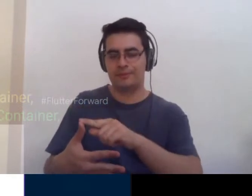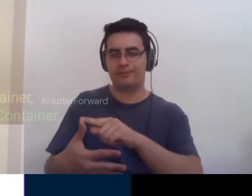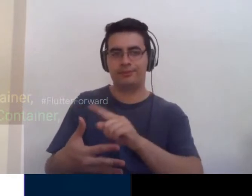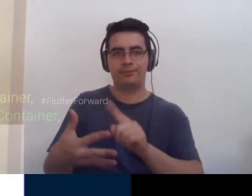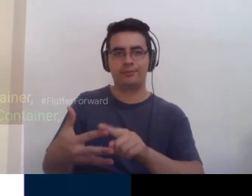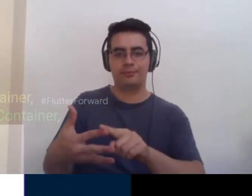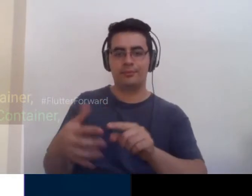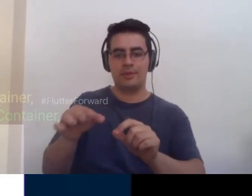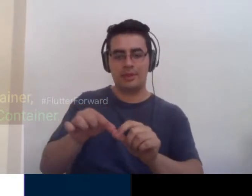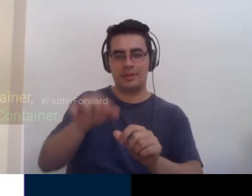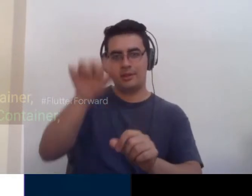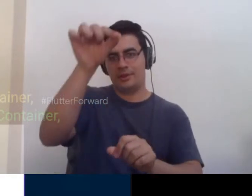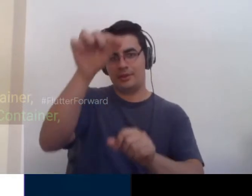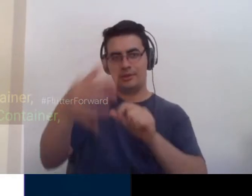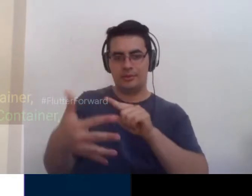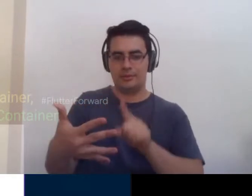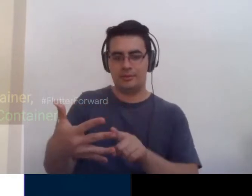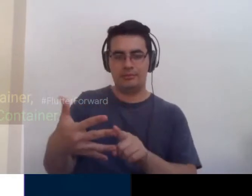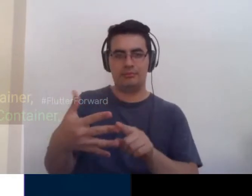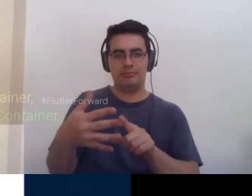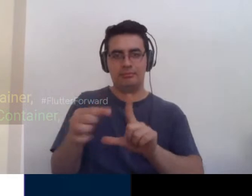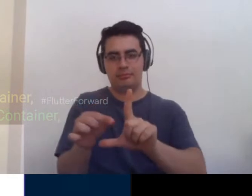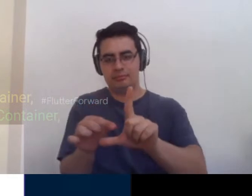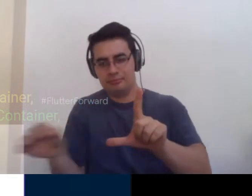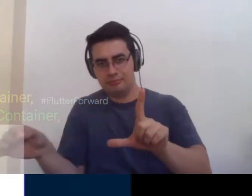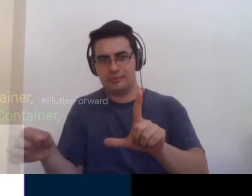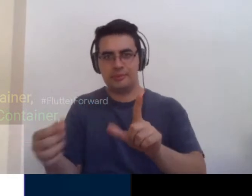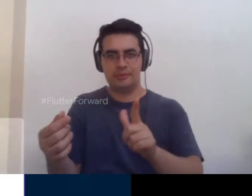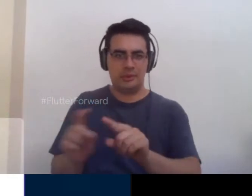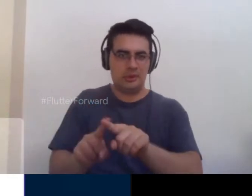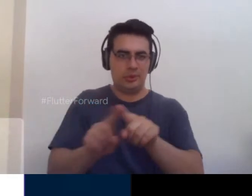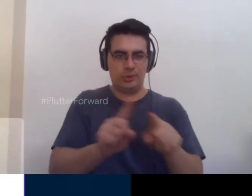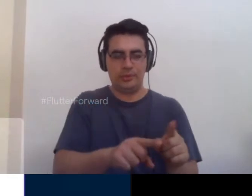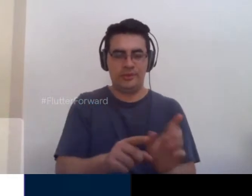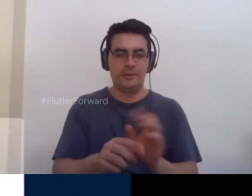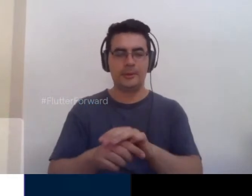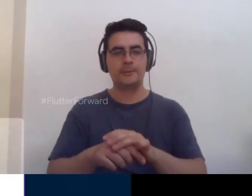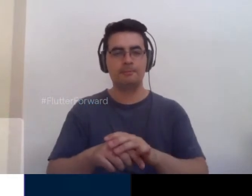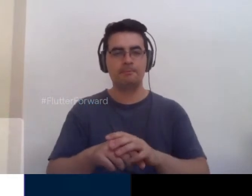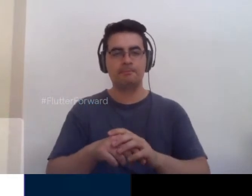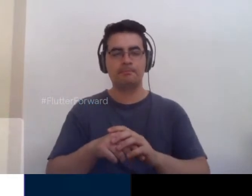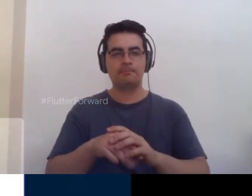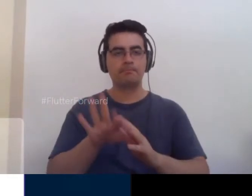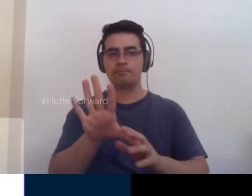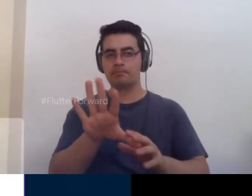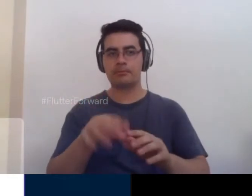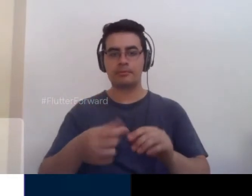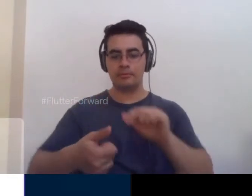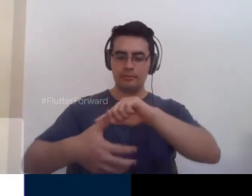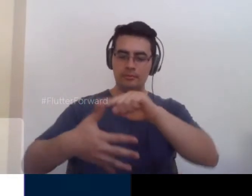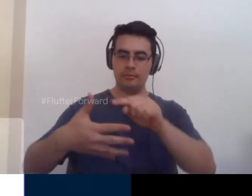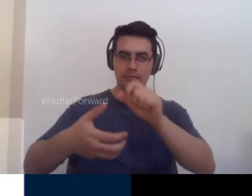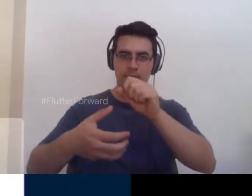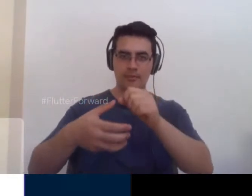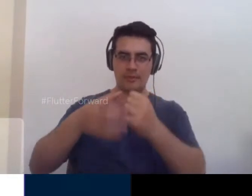With implicitly animated widgets, like animated container, when a parameter like this gets